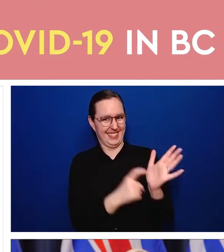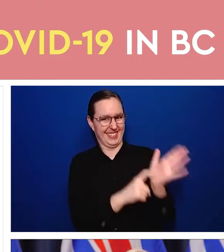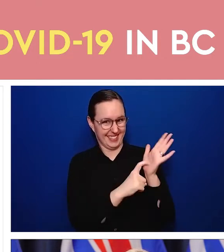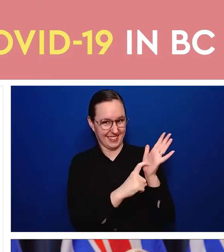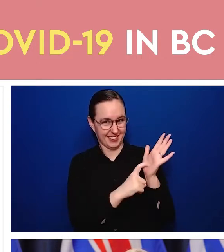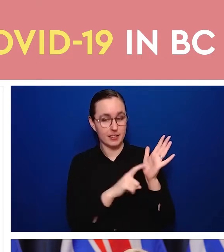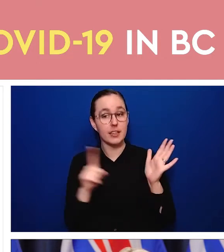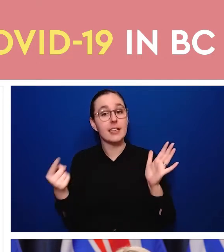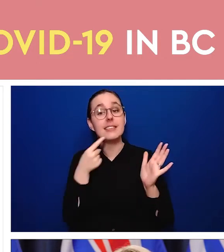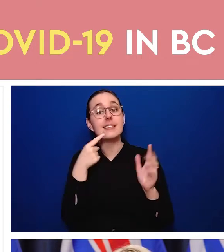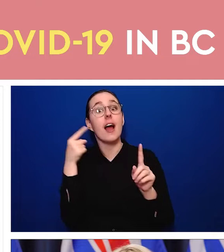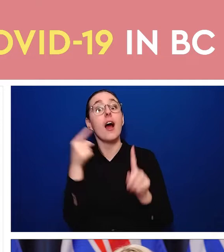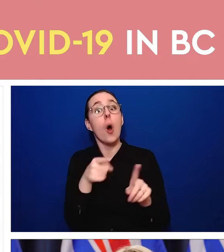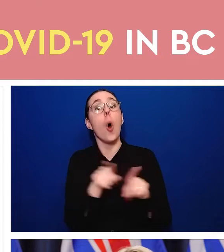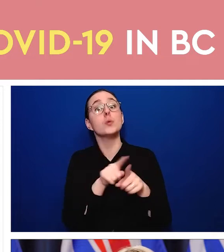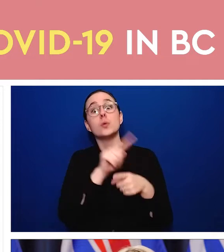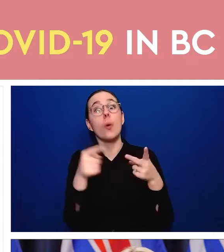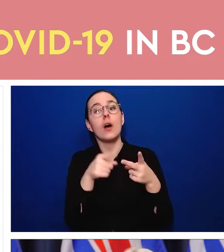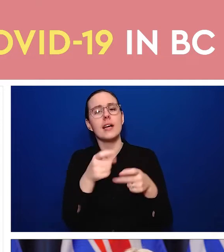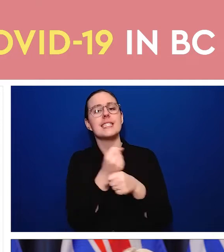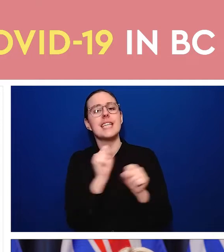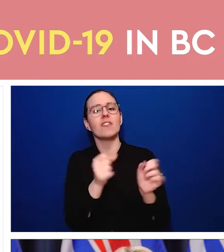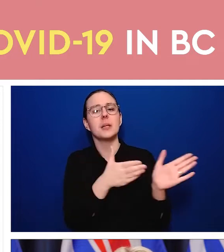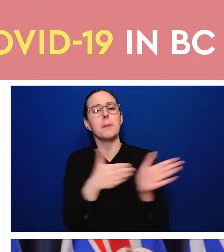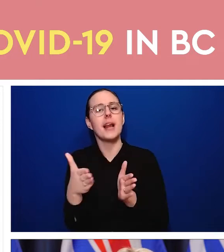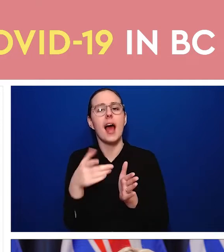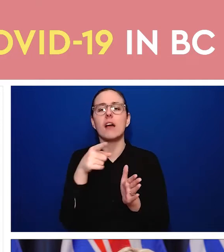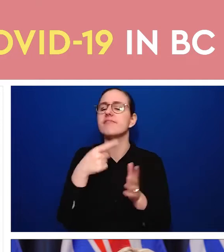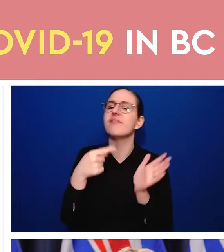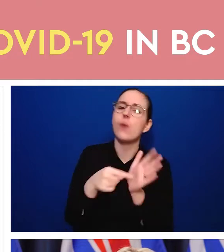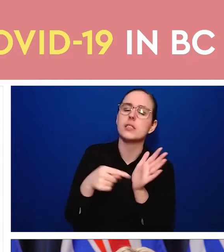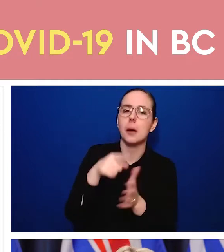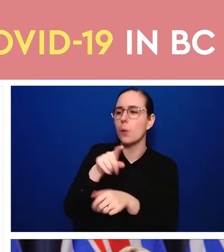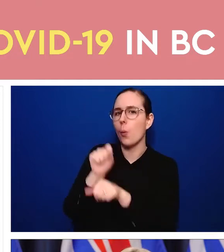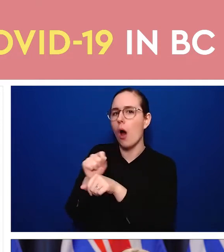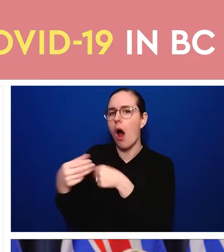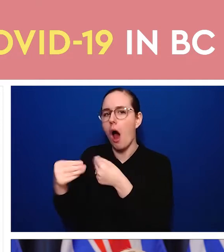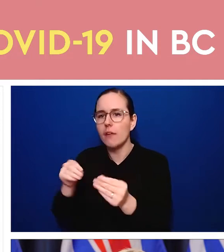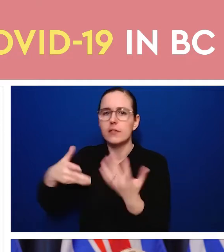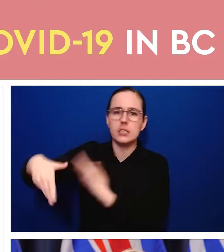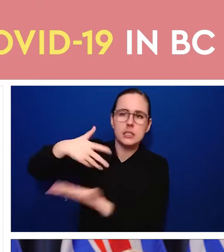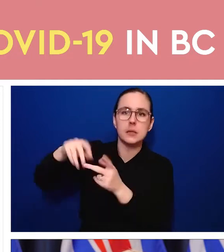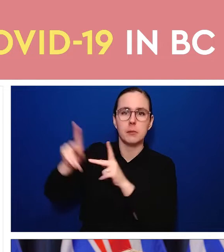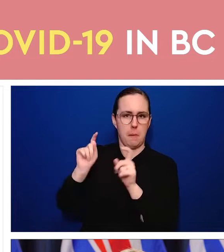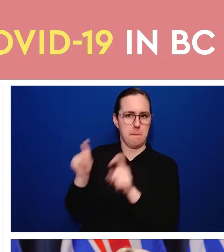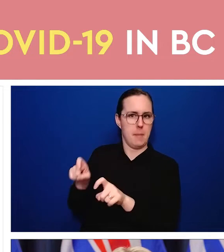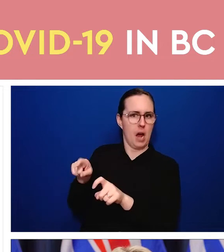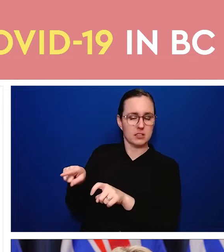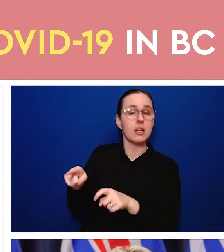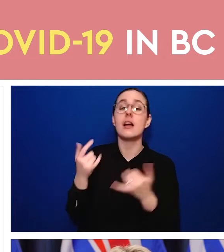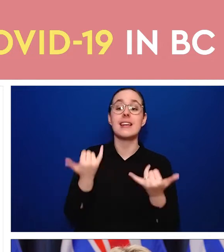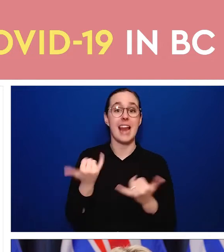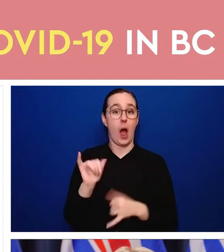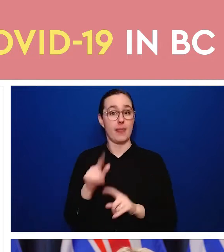areas of workplaces. That is no longer an order. But in many workplaces, masks will still be required. They just